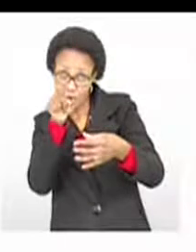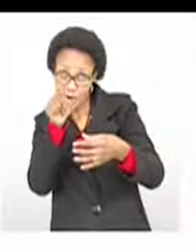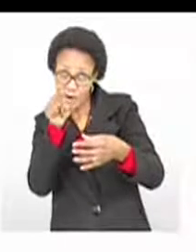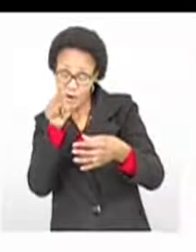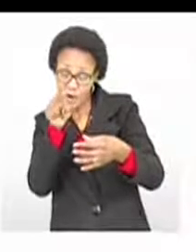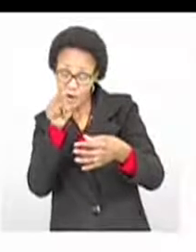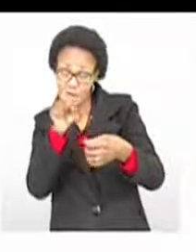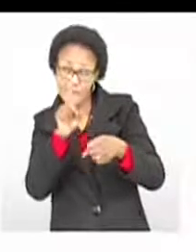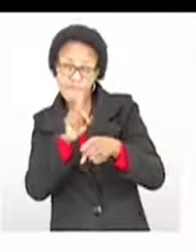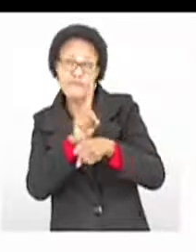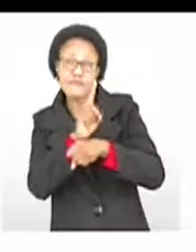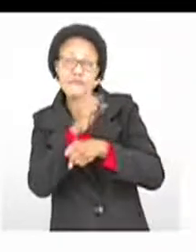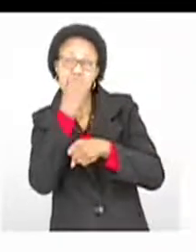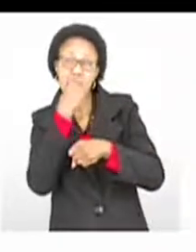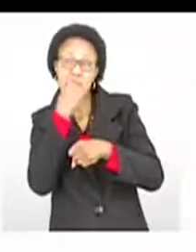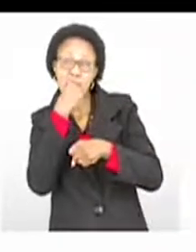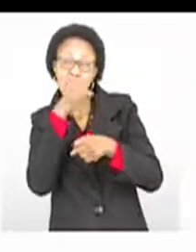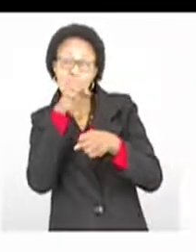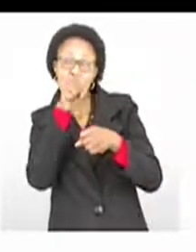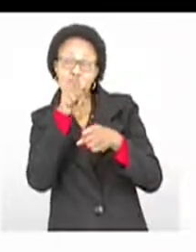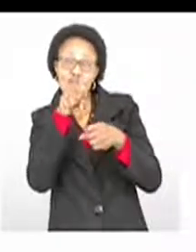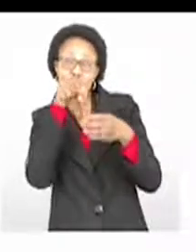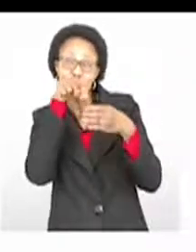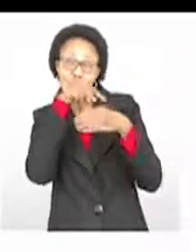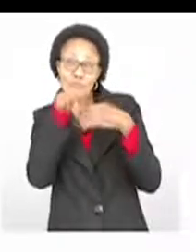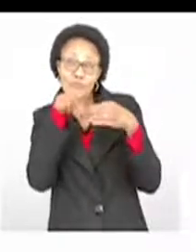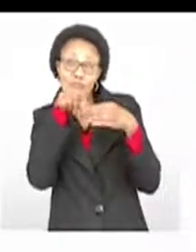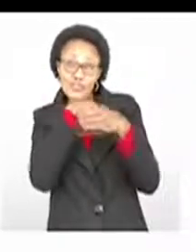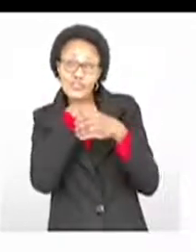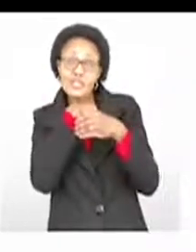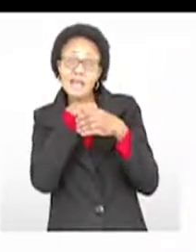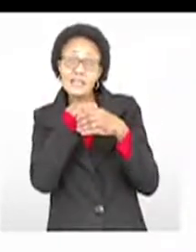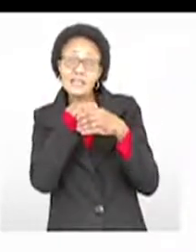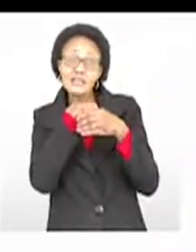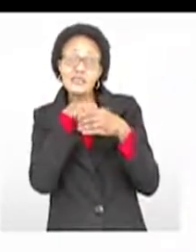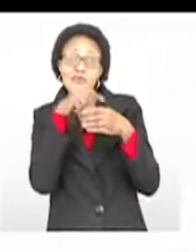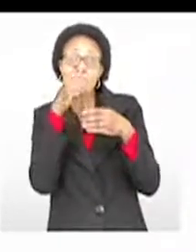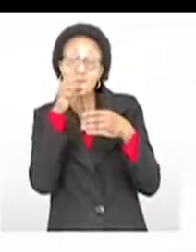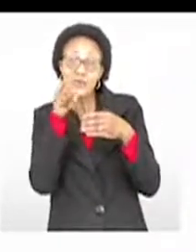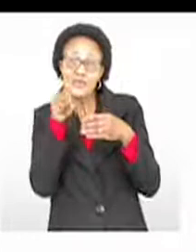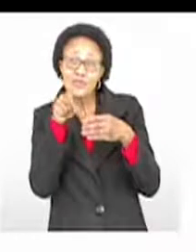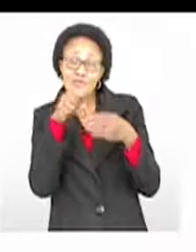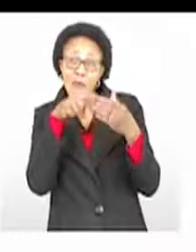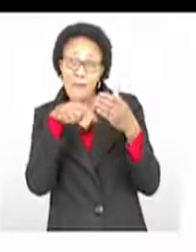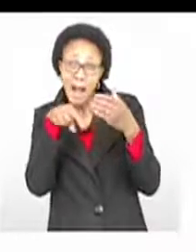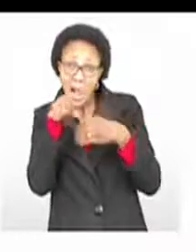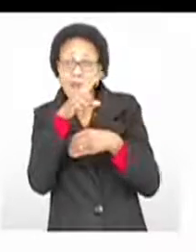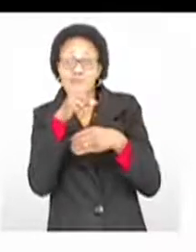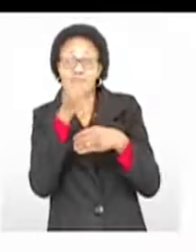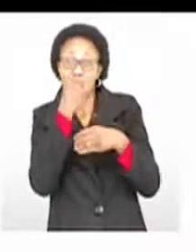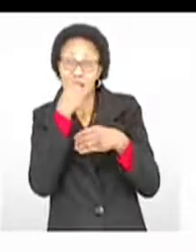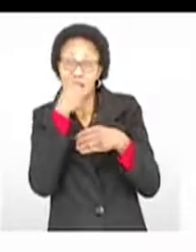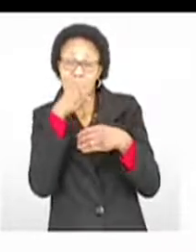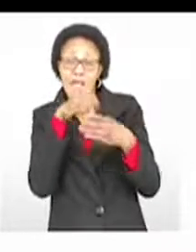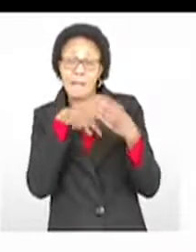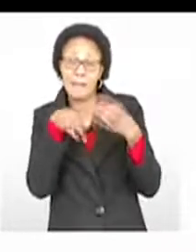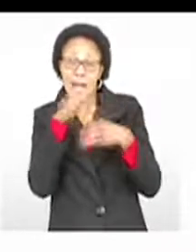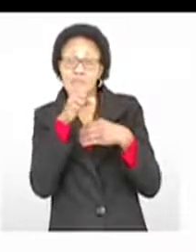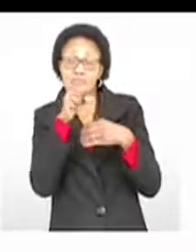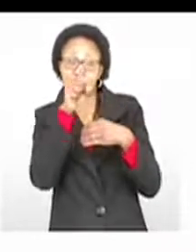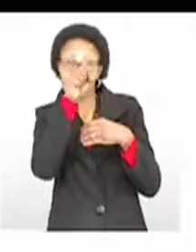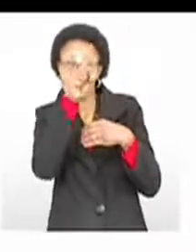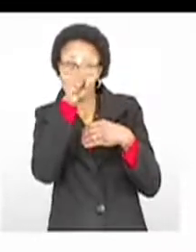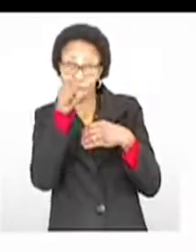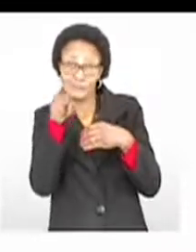is inside to the second apple where the worm is outside. Let's take a look